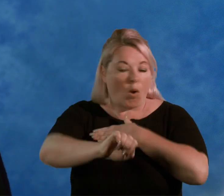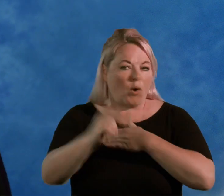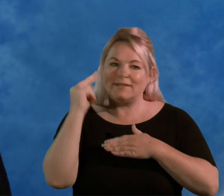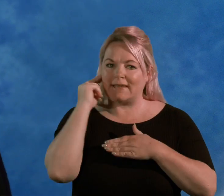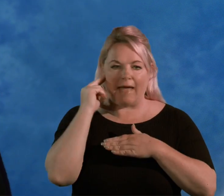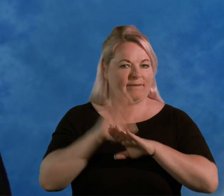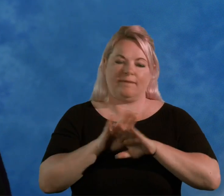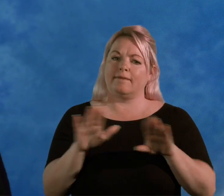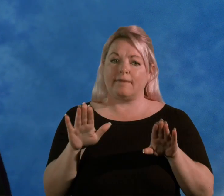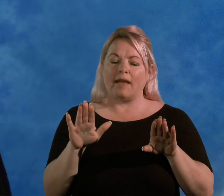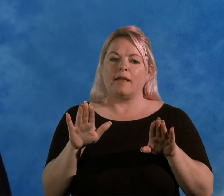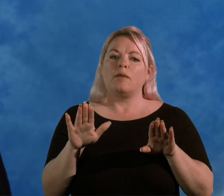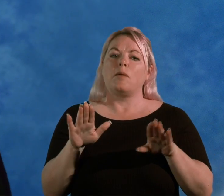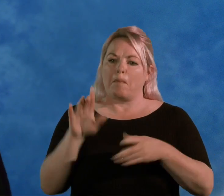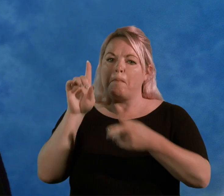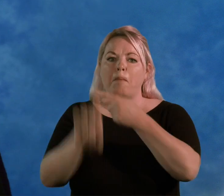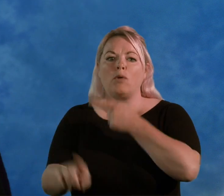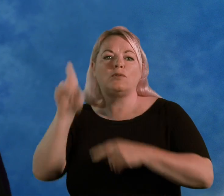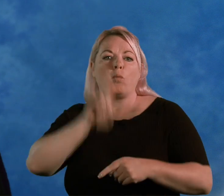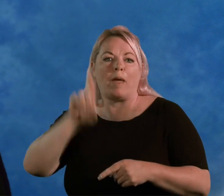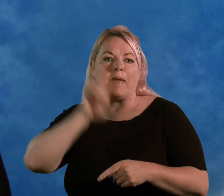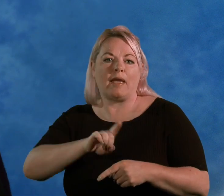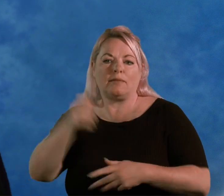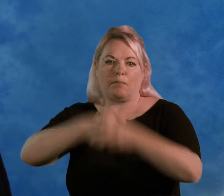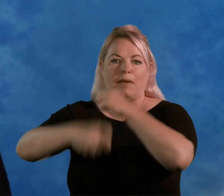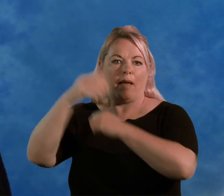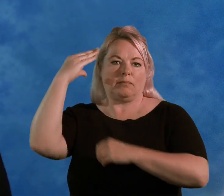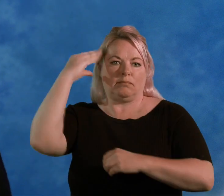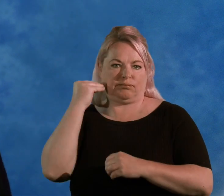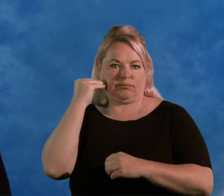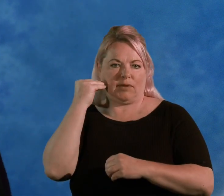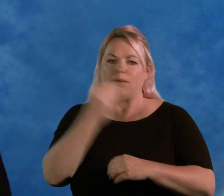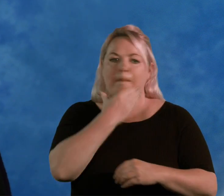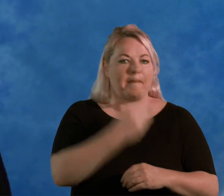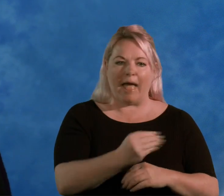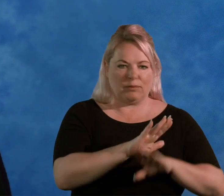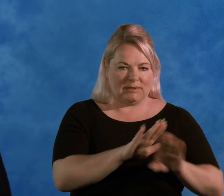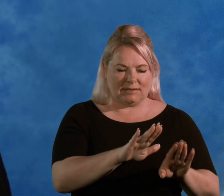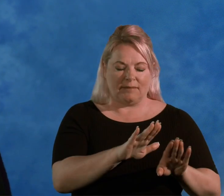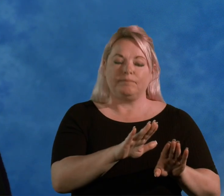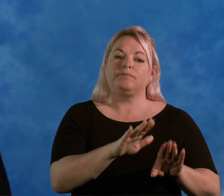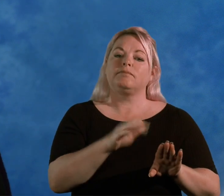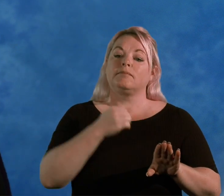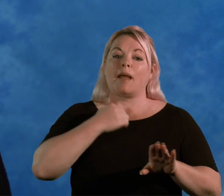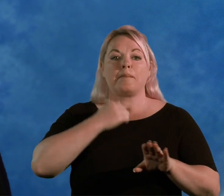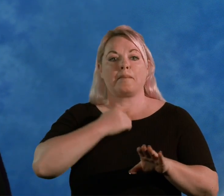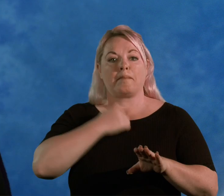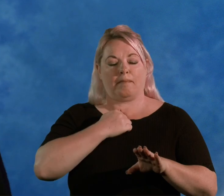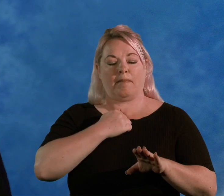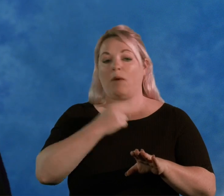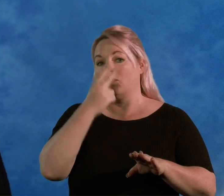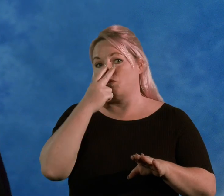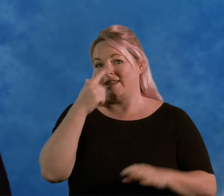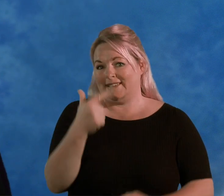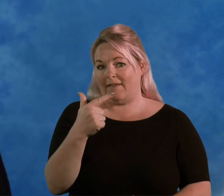deaf, and it does seem to affect more females than males. And in my case, I